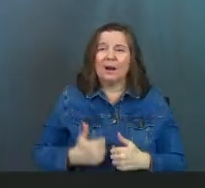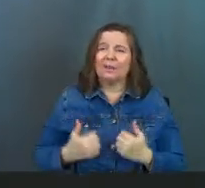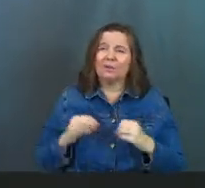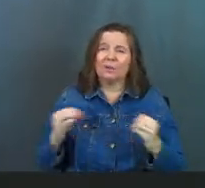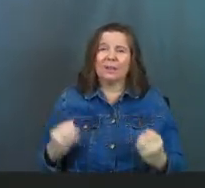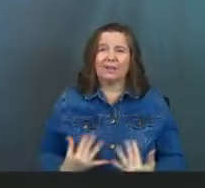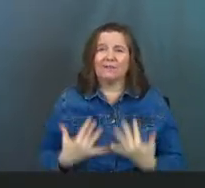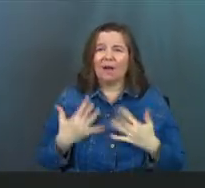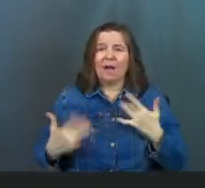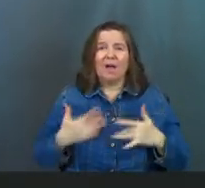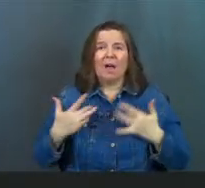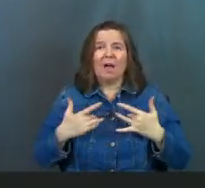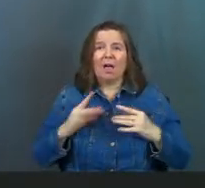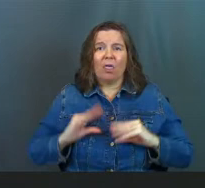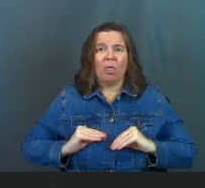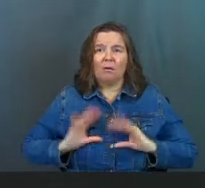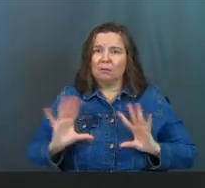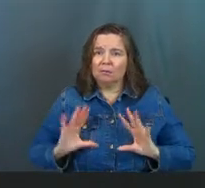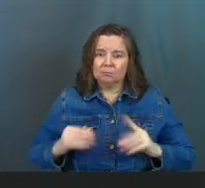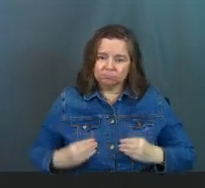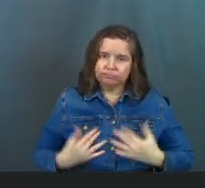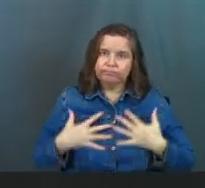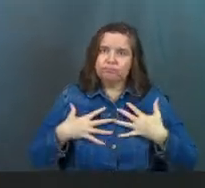live without the fire anymore.